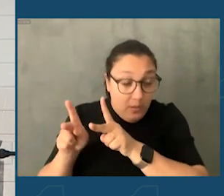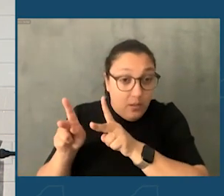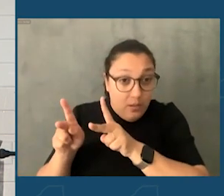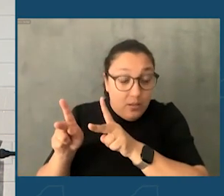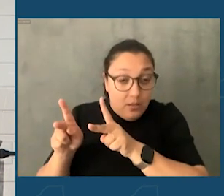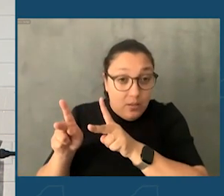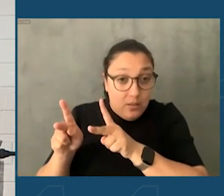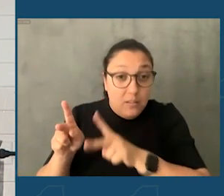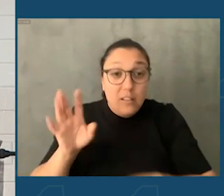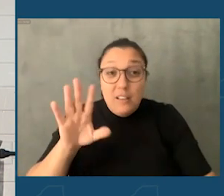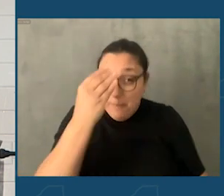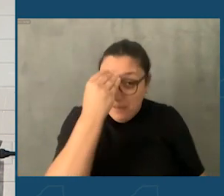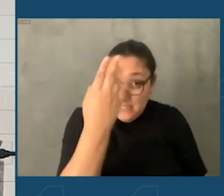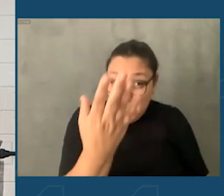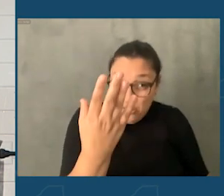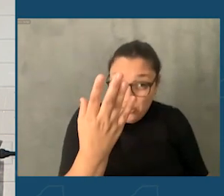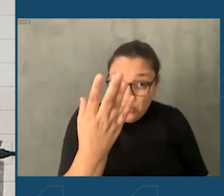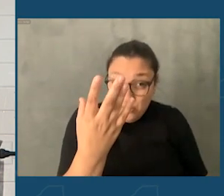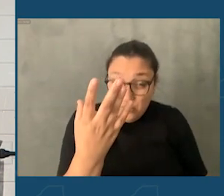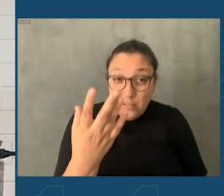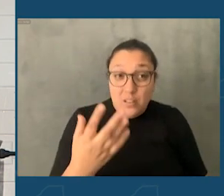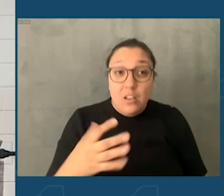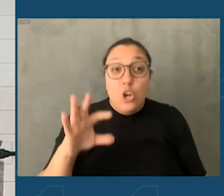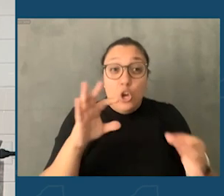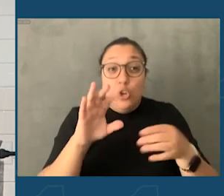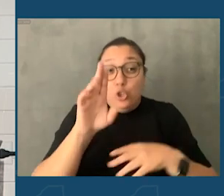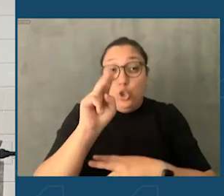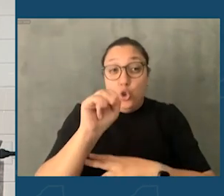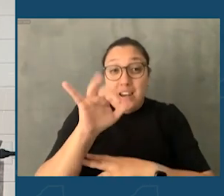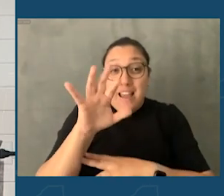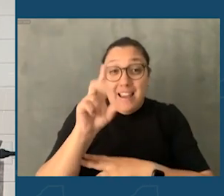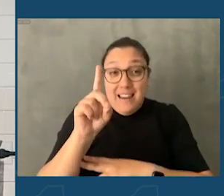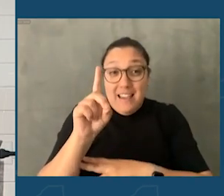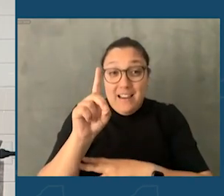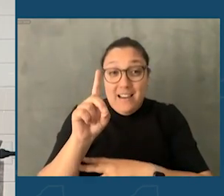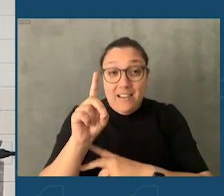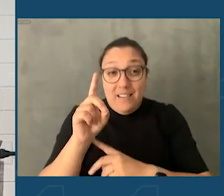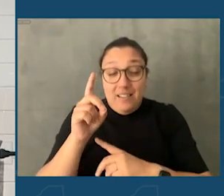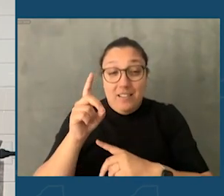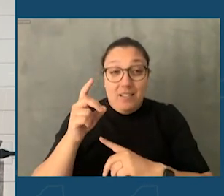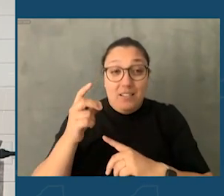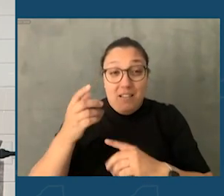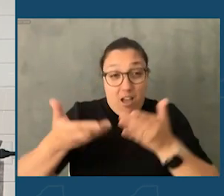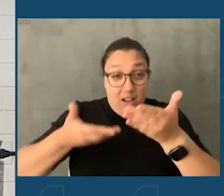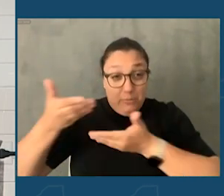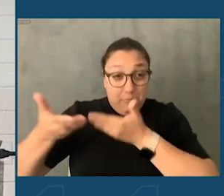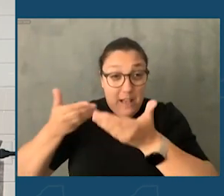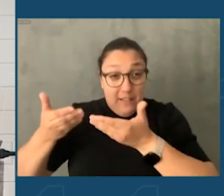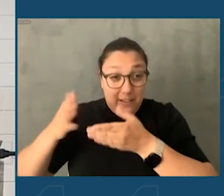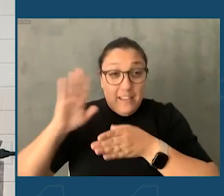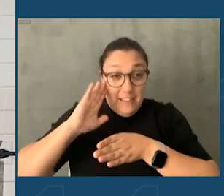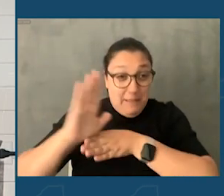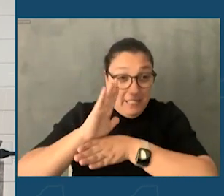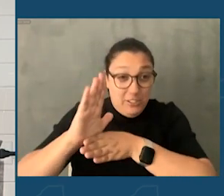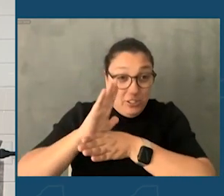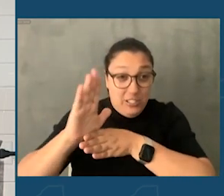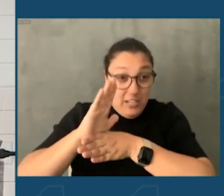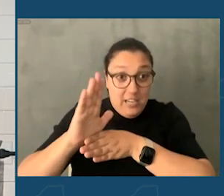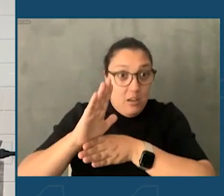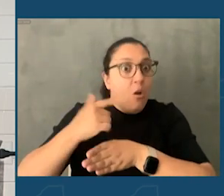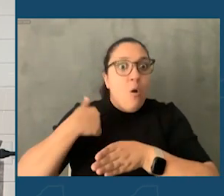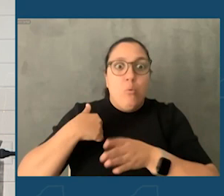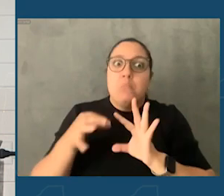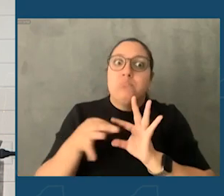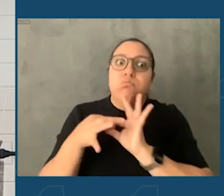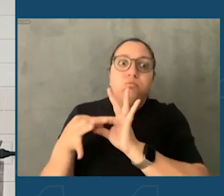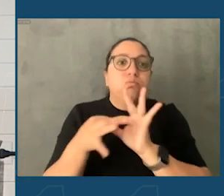the united hospitality industry is as united as it could possibly be, wanting to help solve this